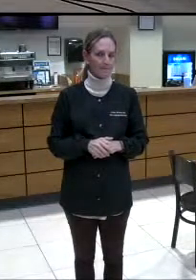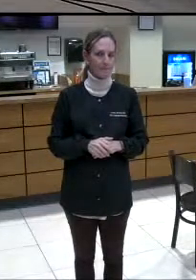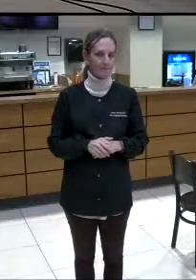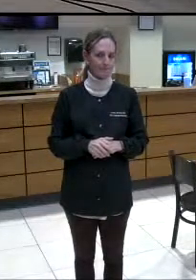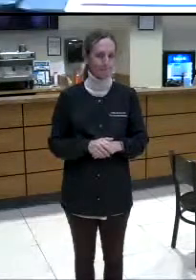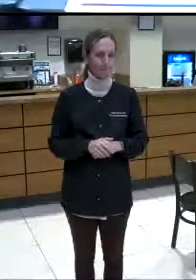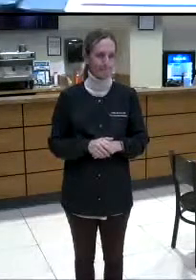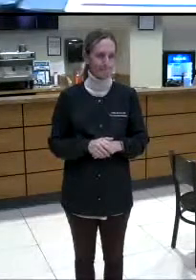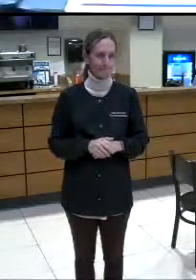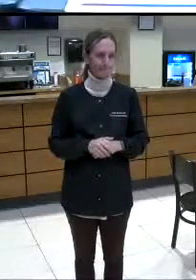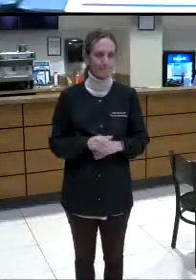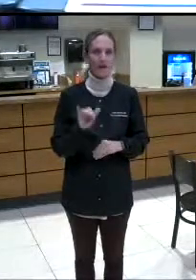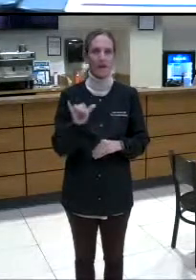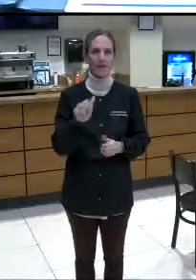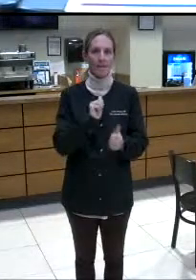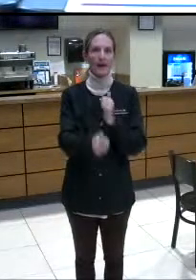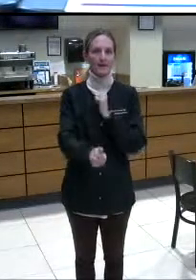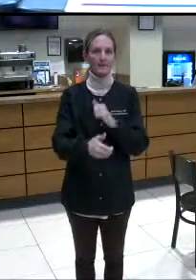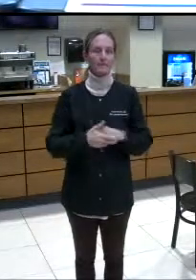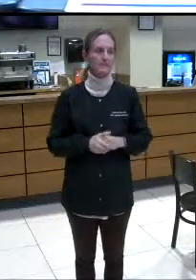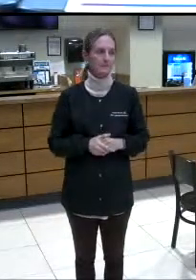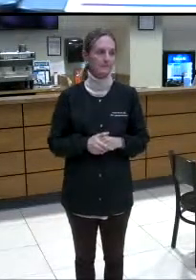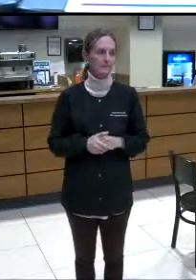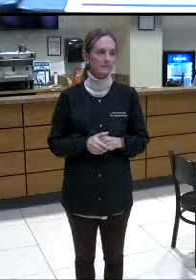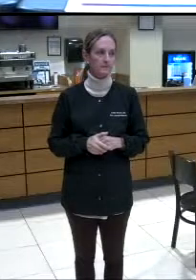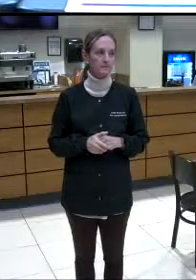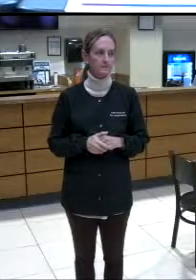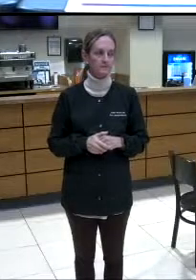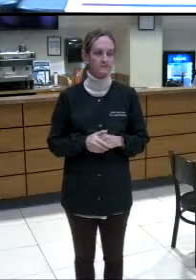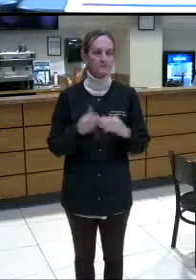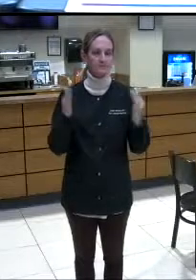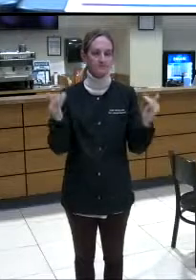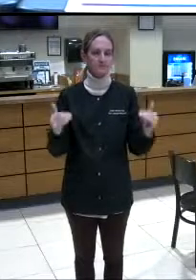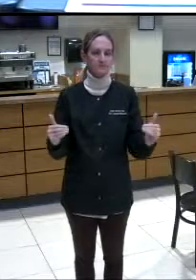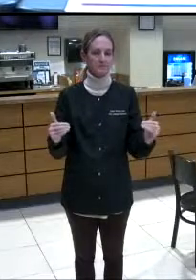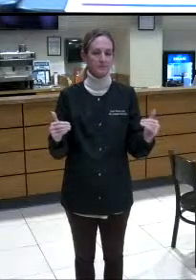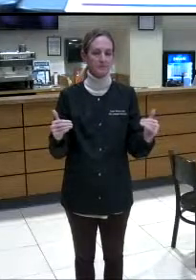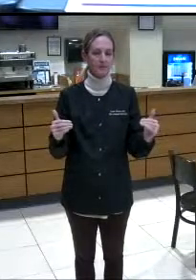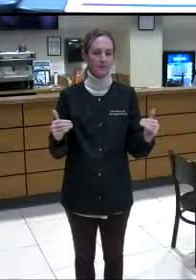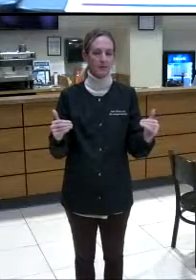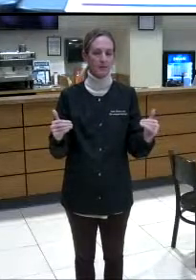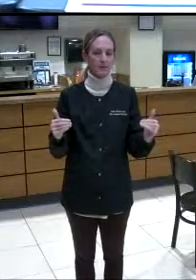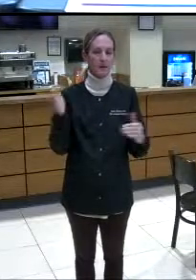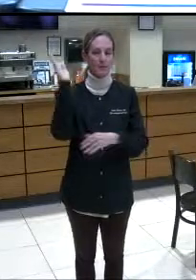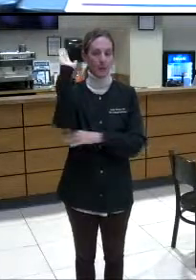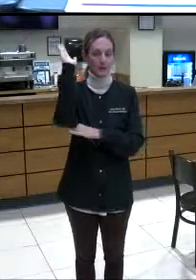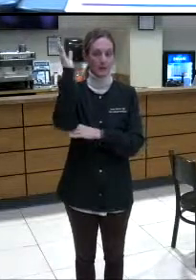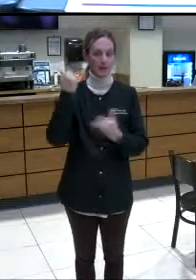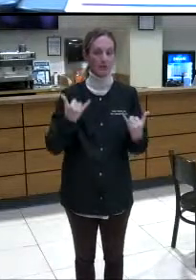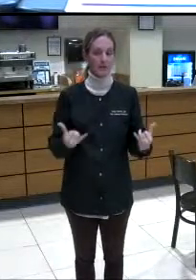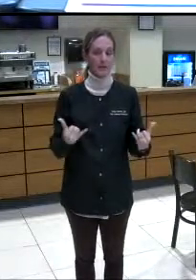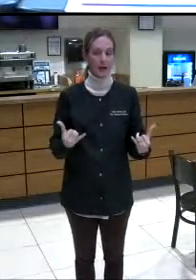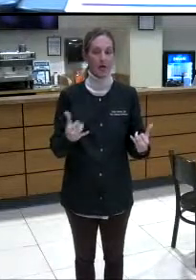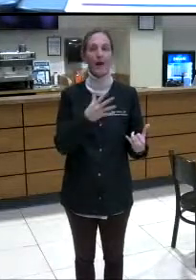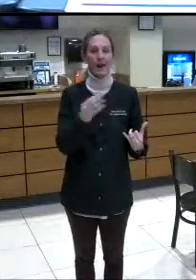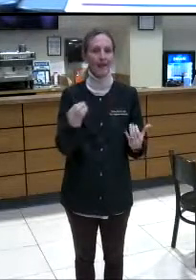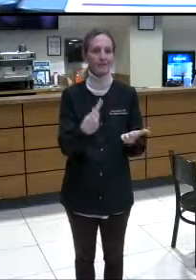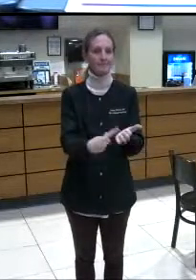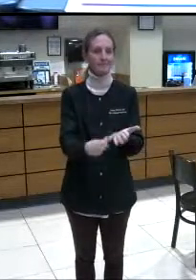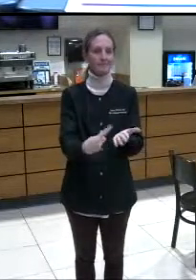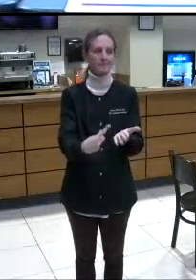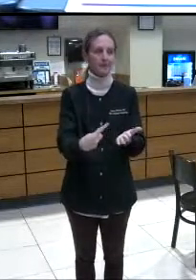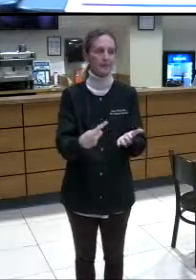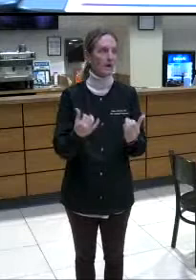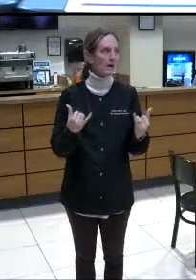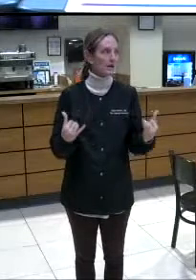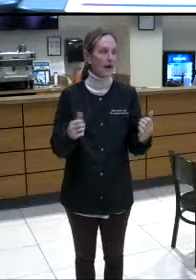Okay, so that motion passes. We will move forward to our presentations and discussions. And